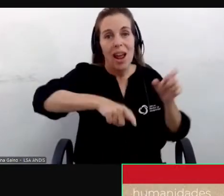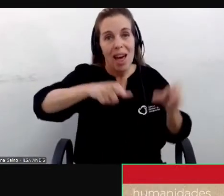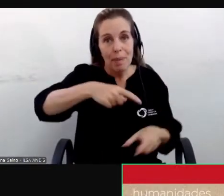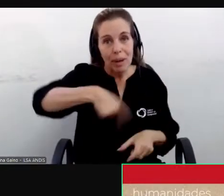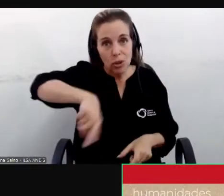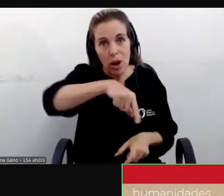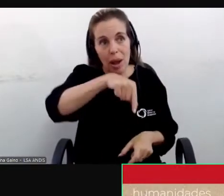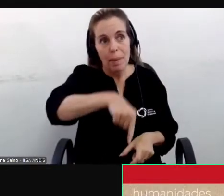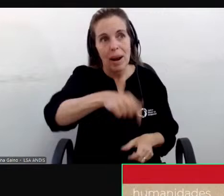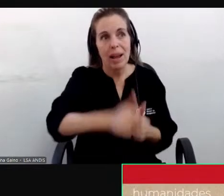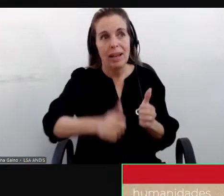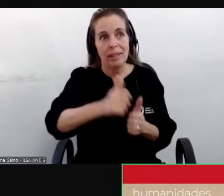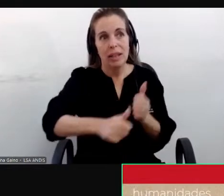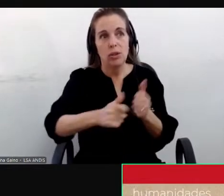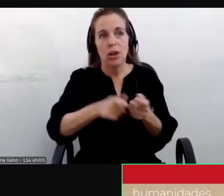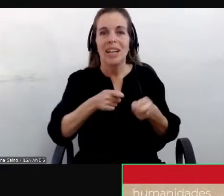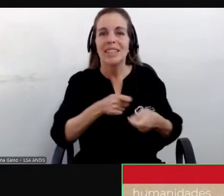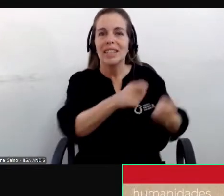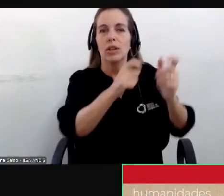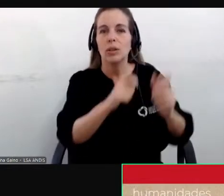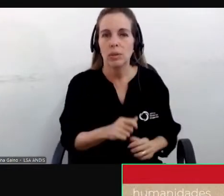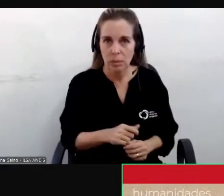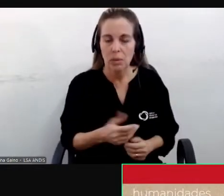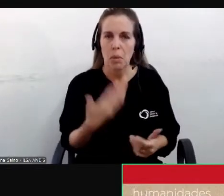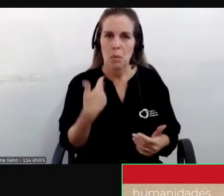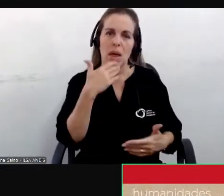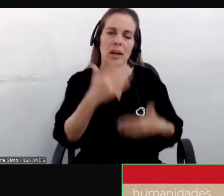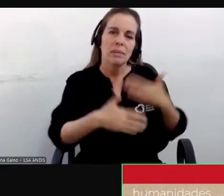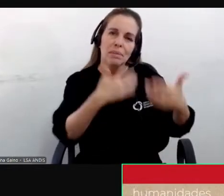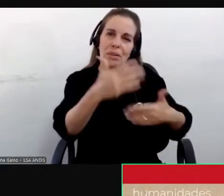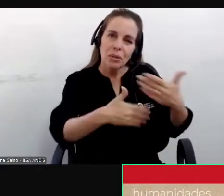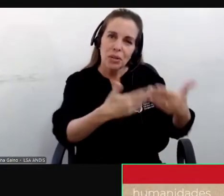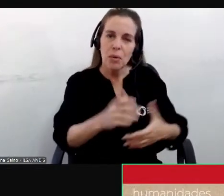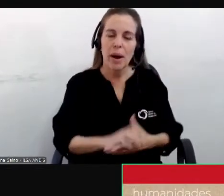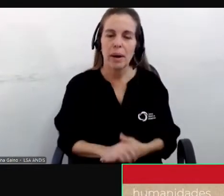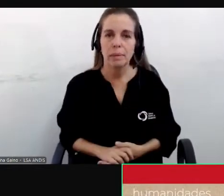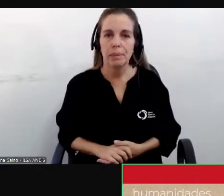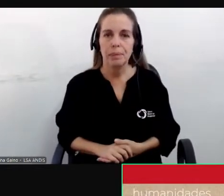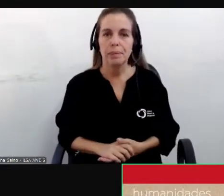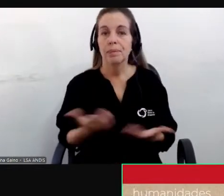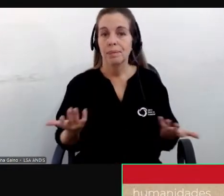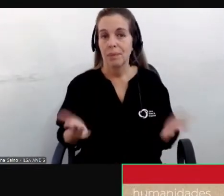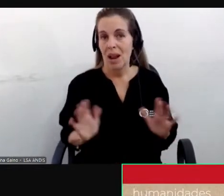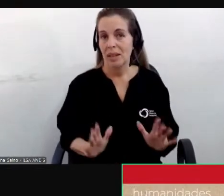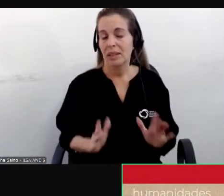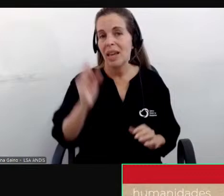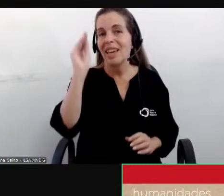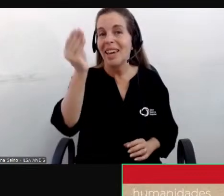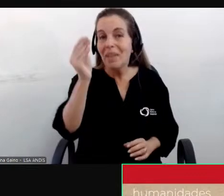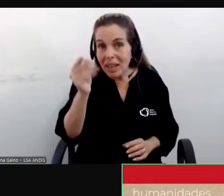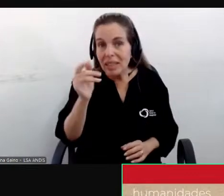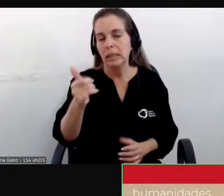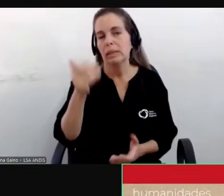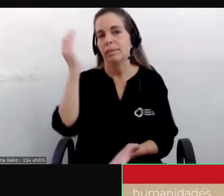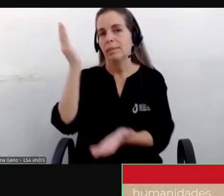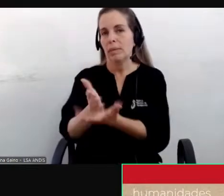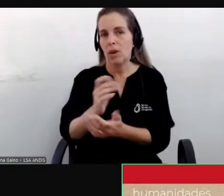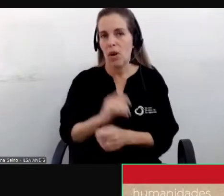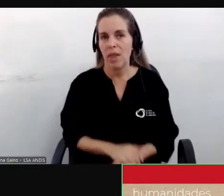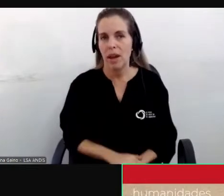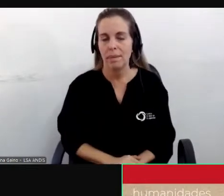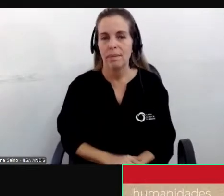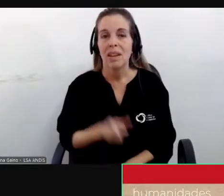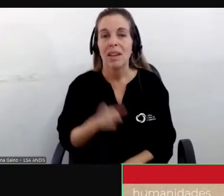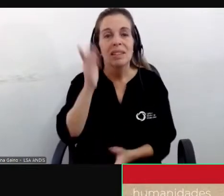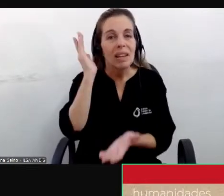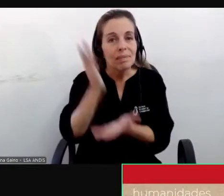in advocating for that case to move forward and for Brazil to